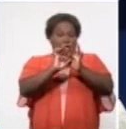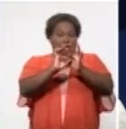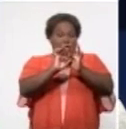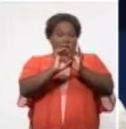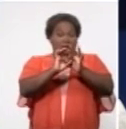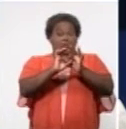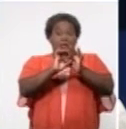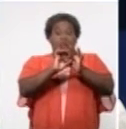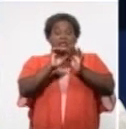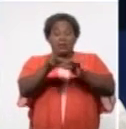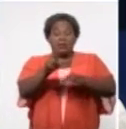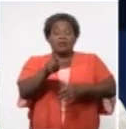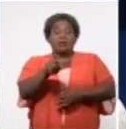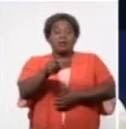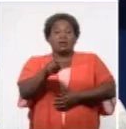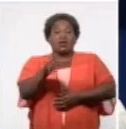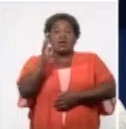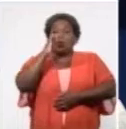2,275 discharged patients.